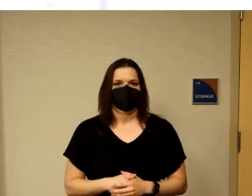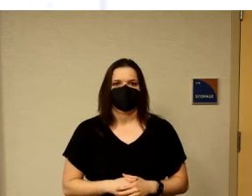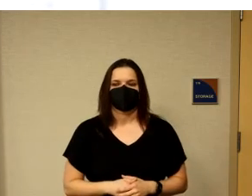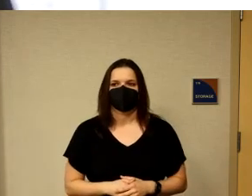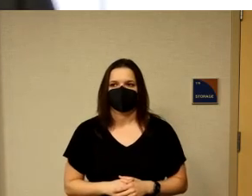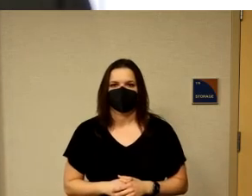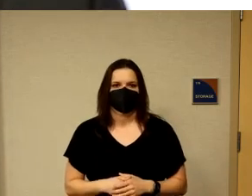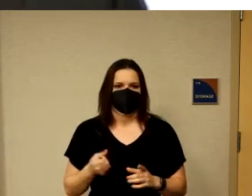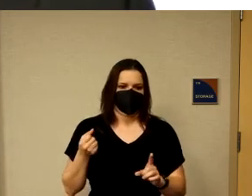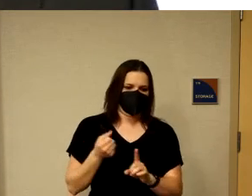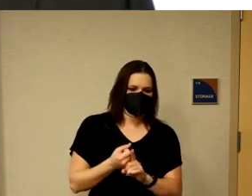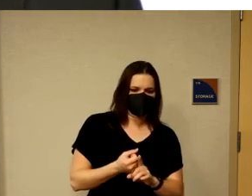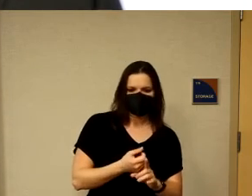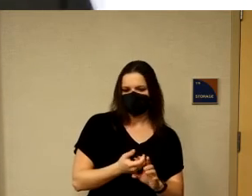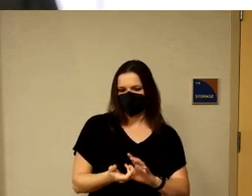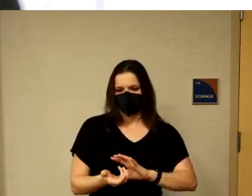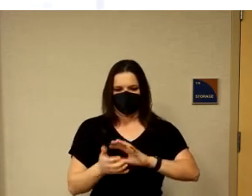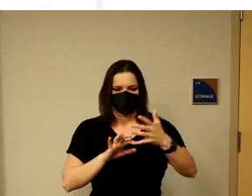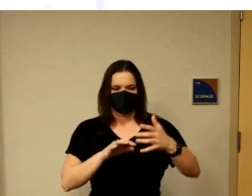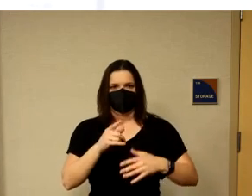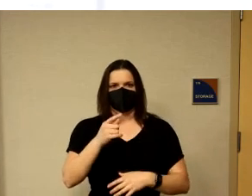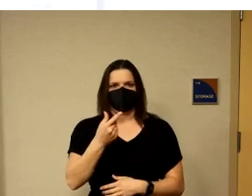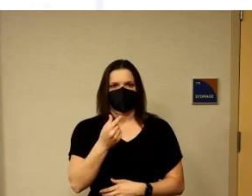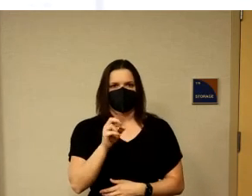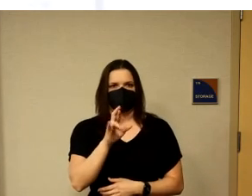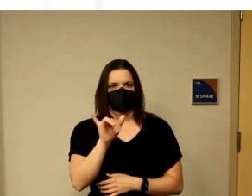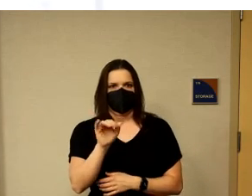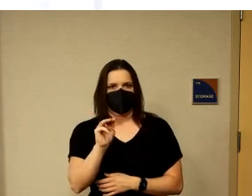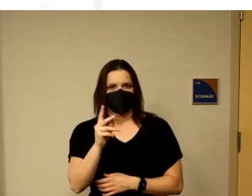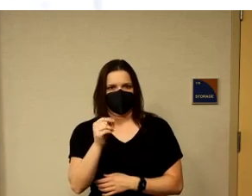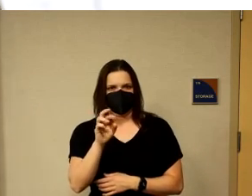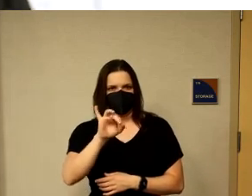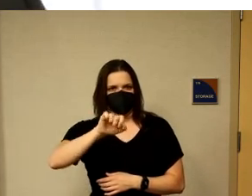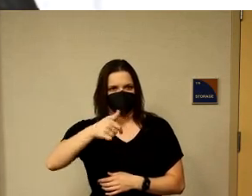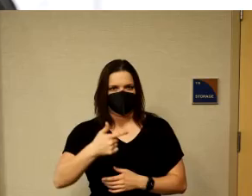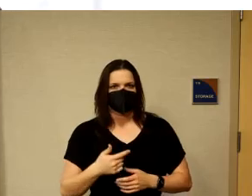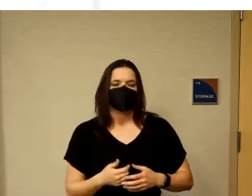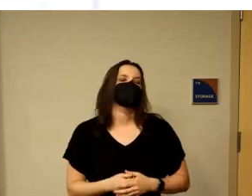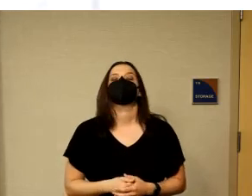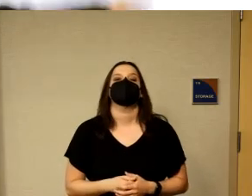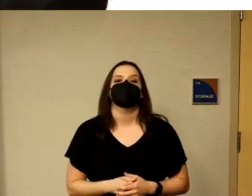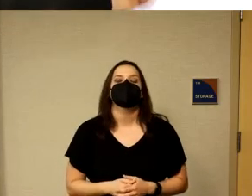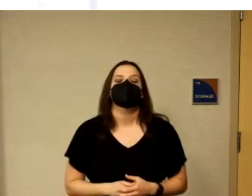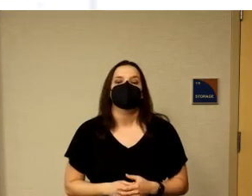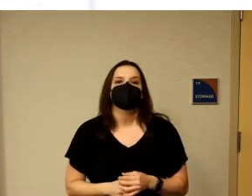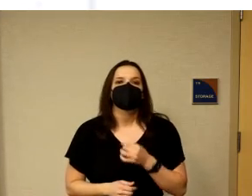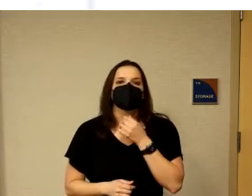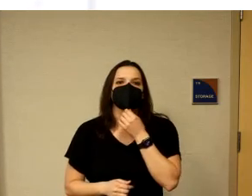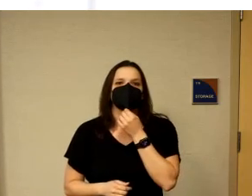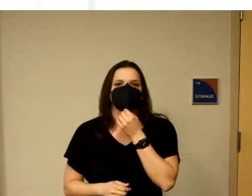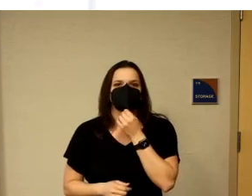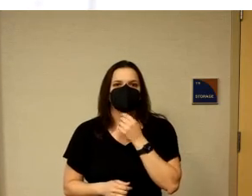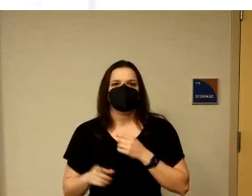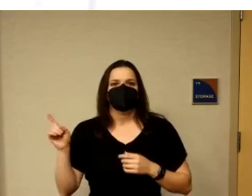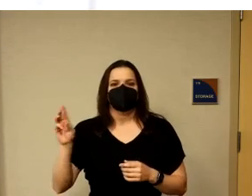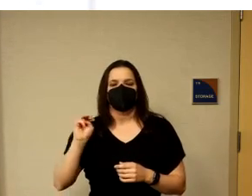or impacting or gerrymandering, as they call it. Yeah, so yeah, this map will